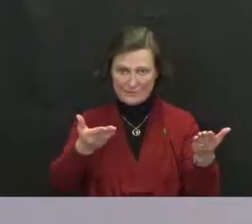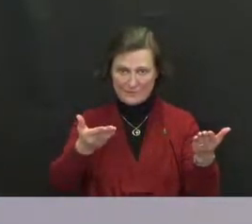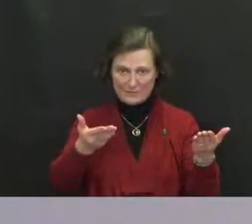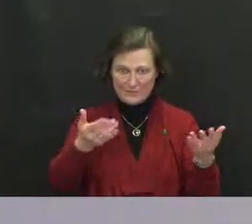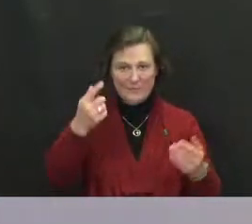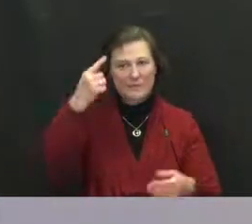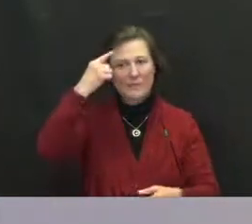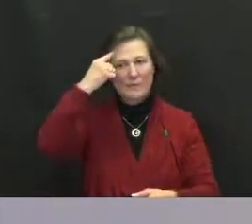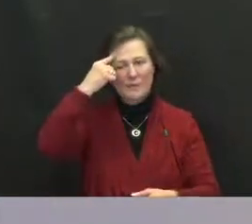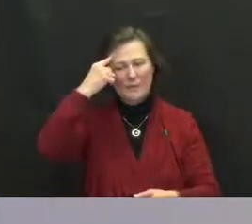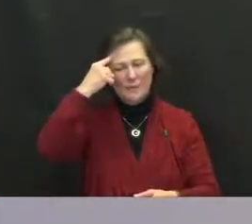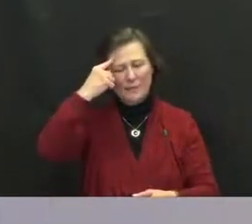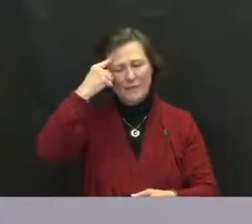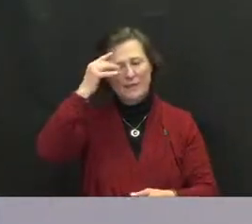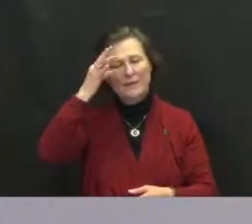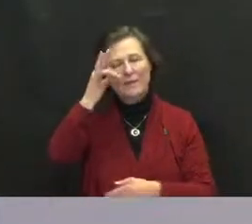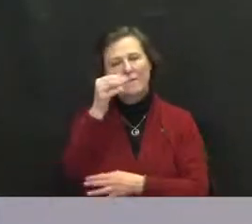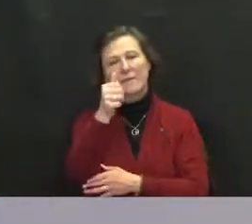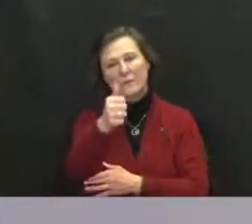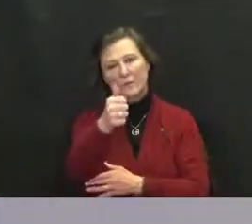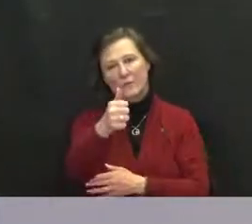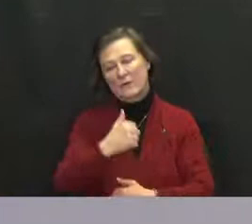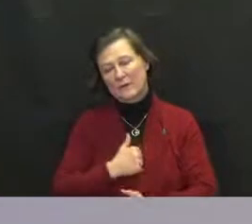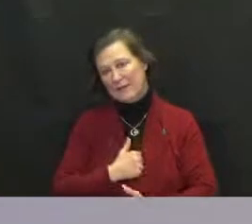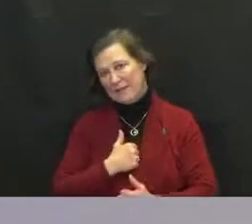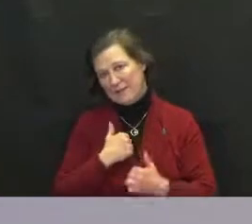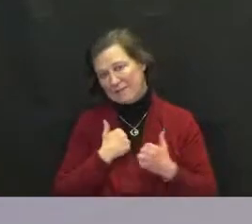think of your own life.